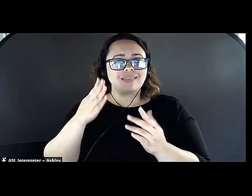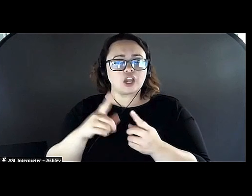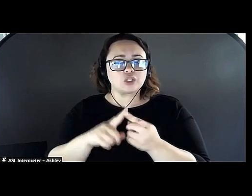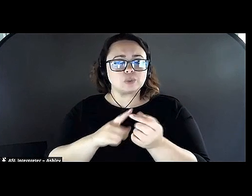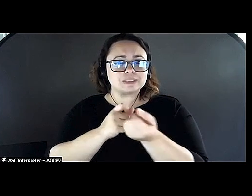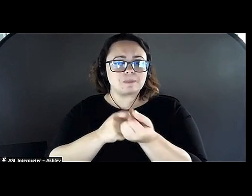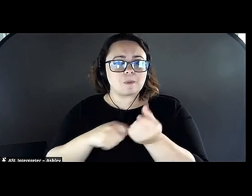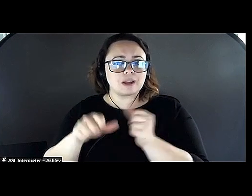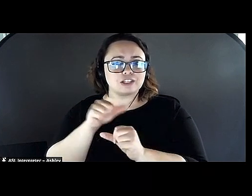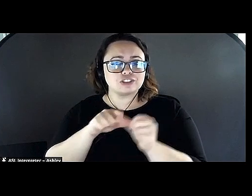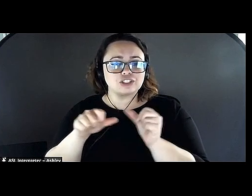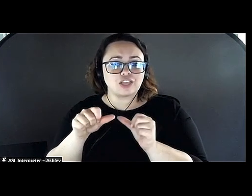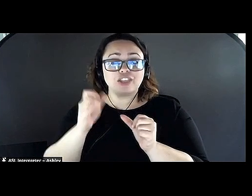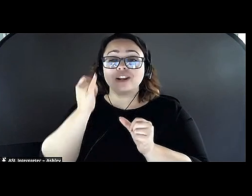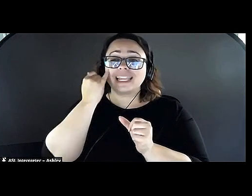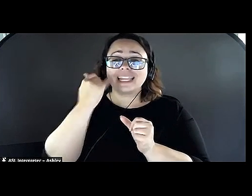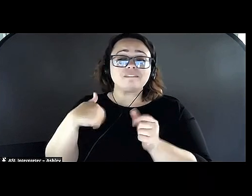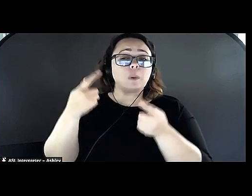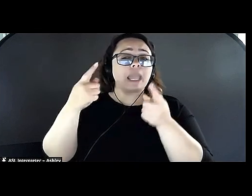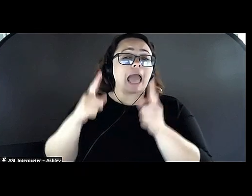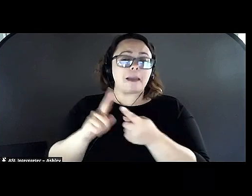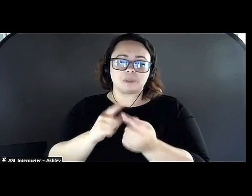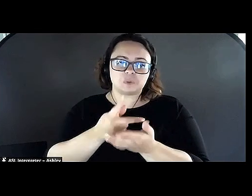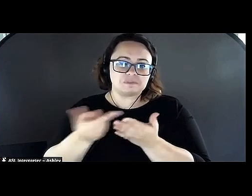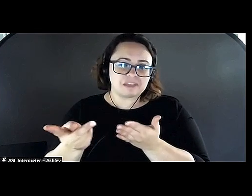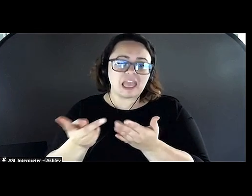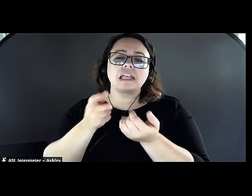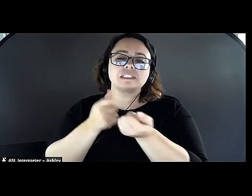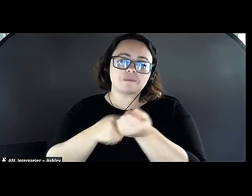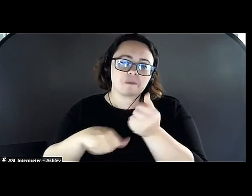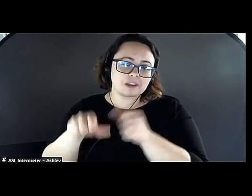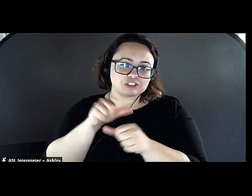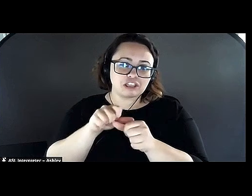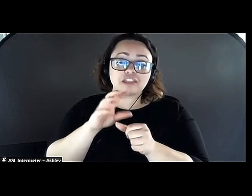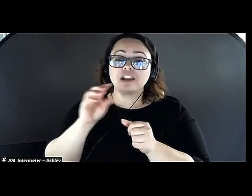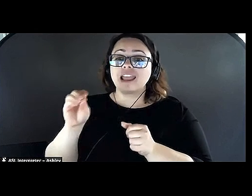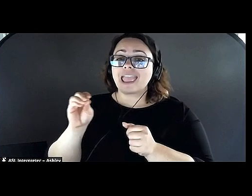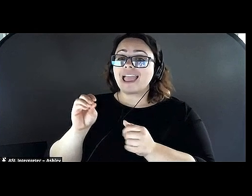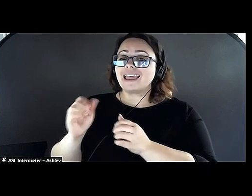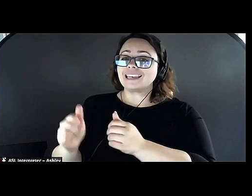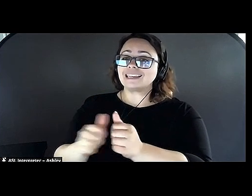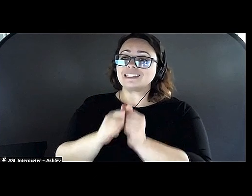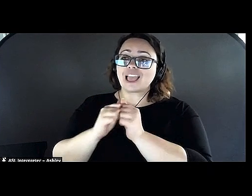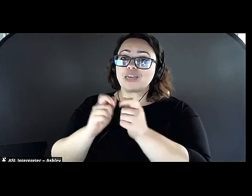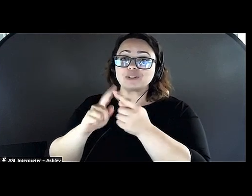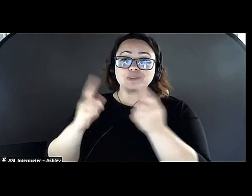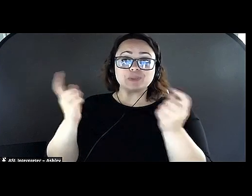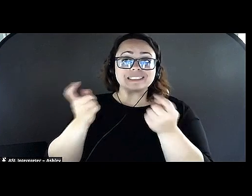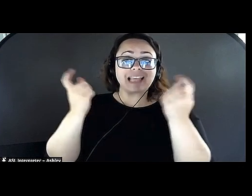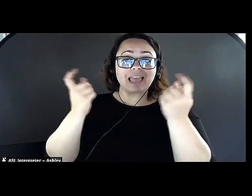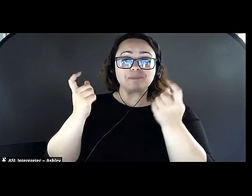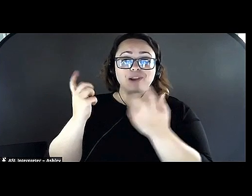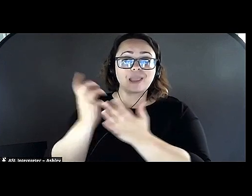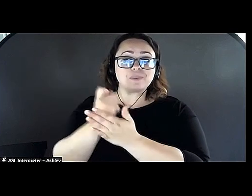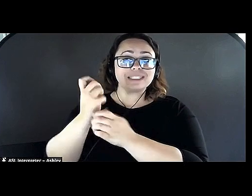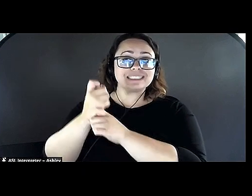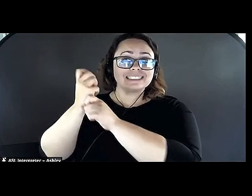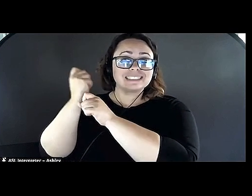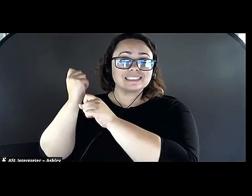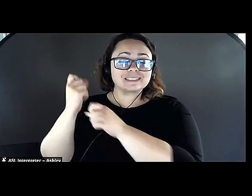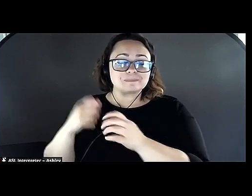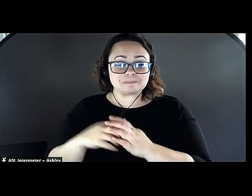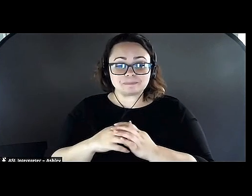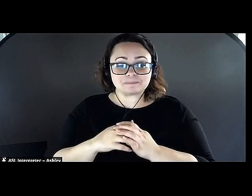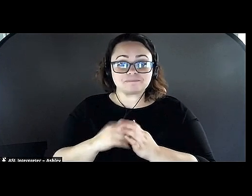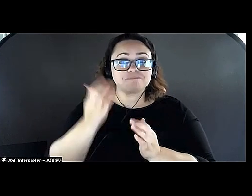other if we happen to fail, and may we be together to celebrate our victories,